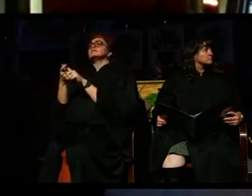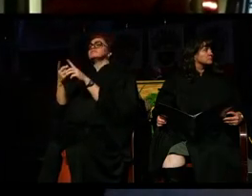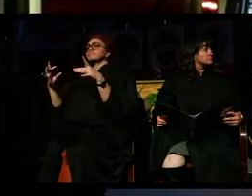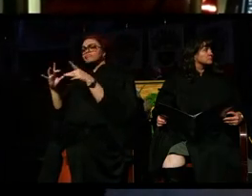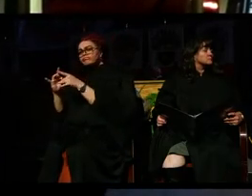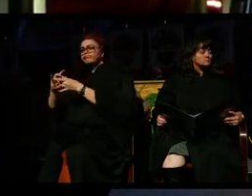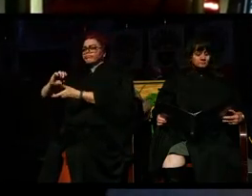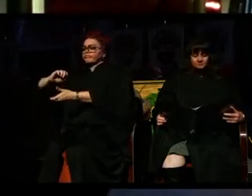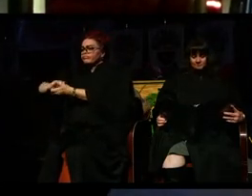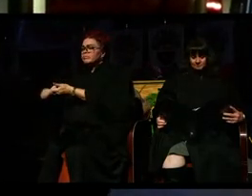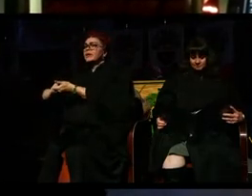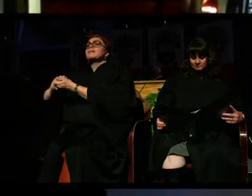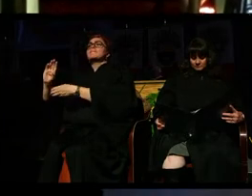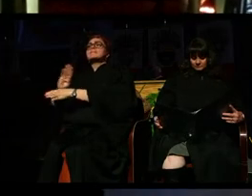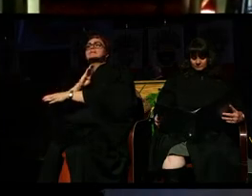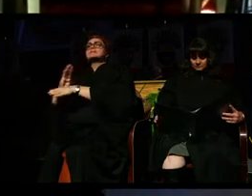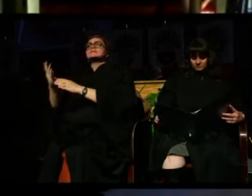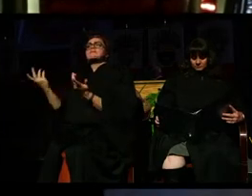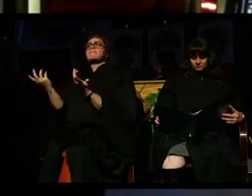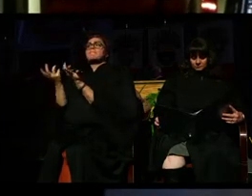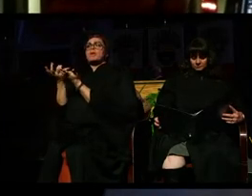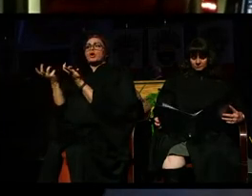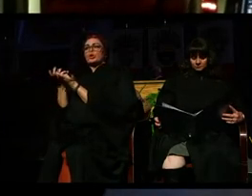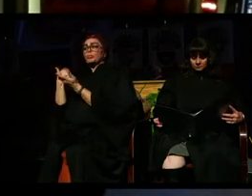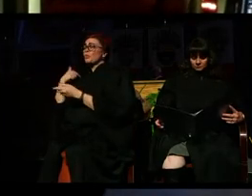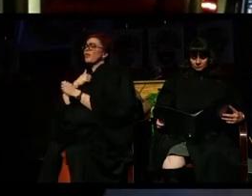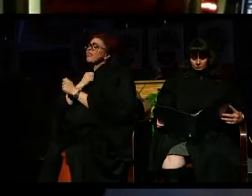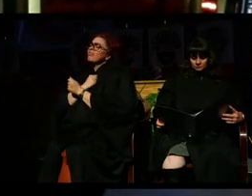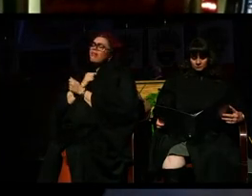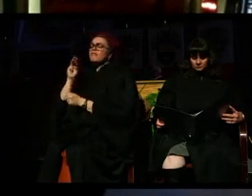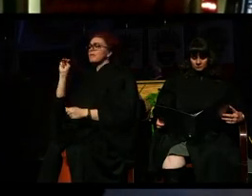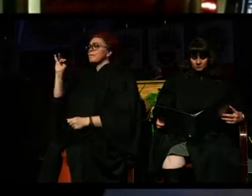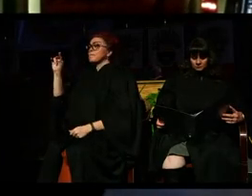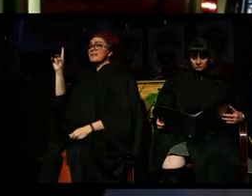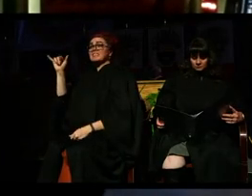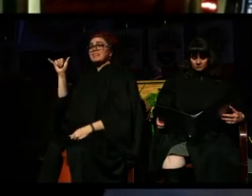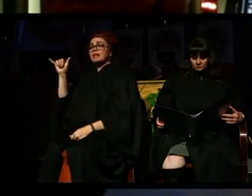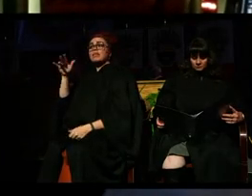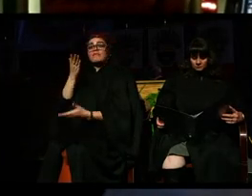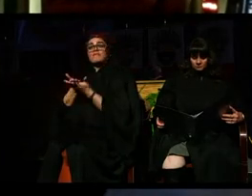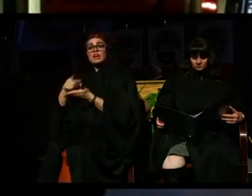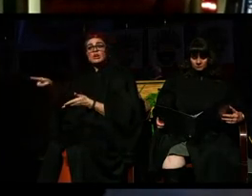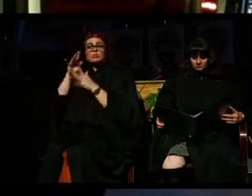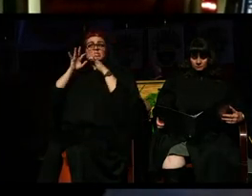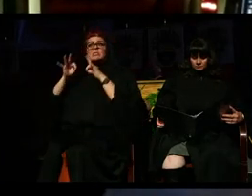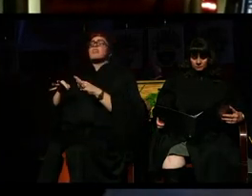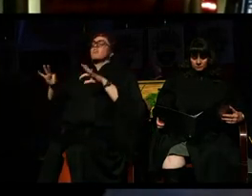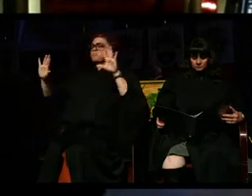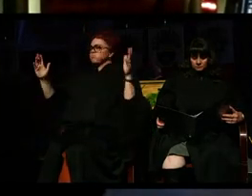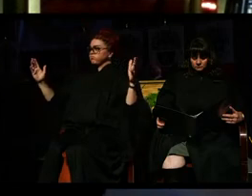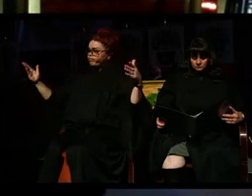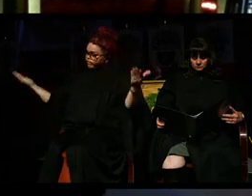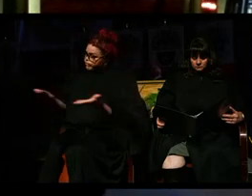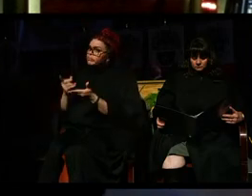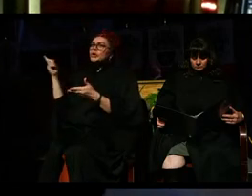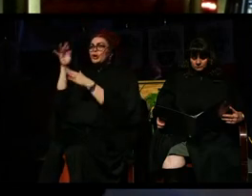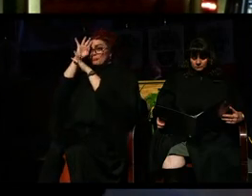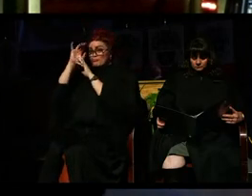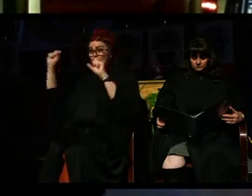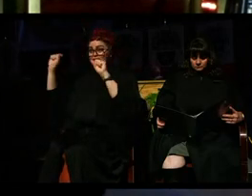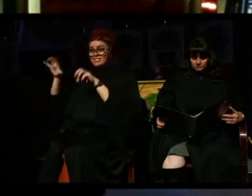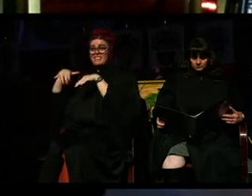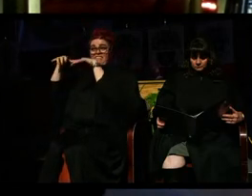business partner in many, many efforts. And we love Mindy and the fact that you've appointed her as the new president of Southern